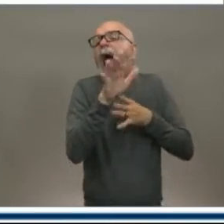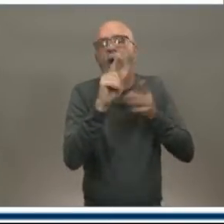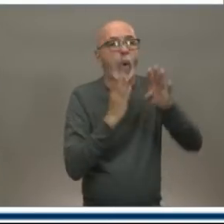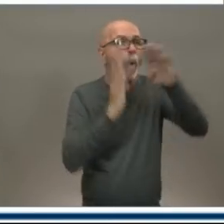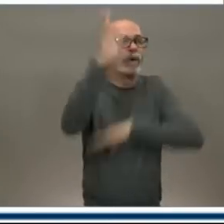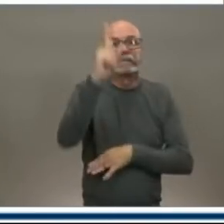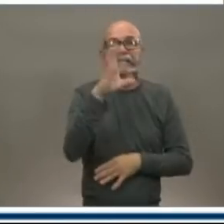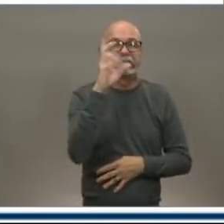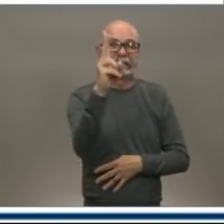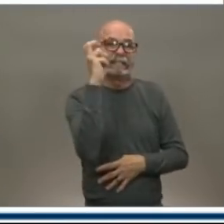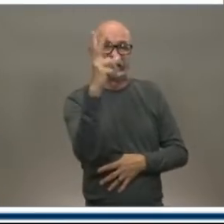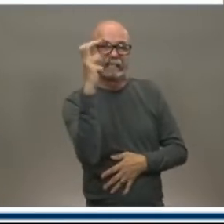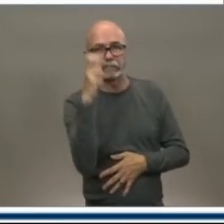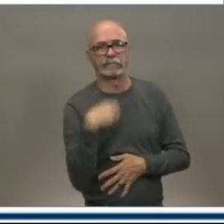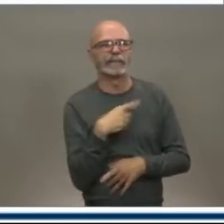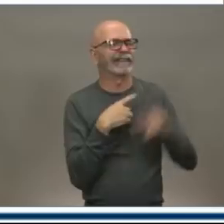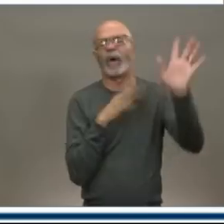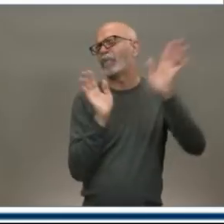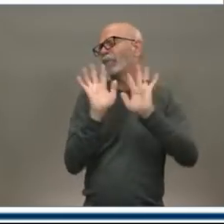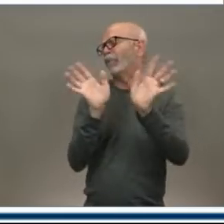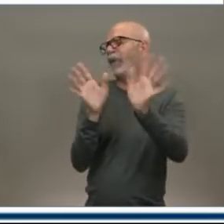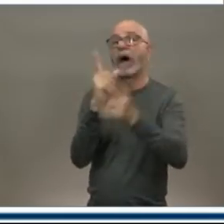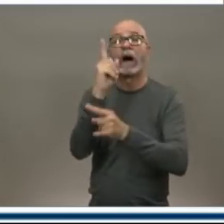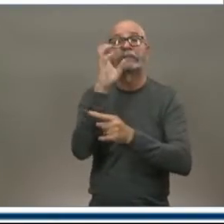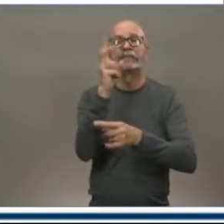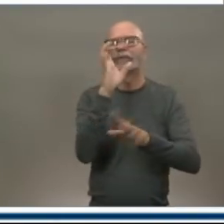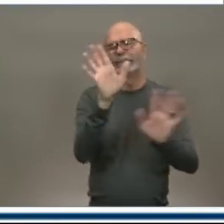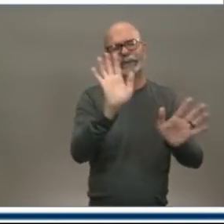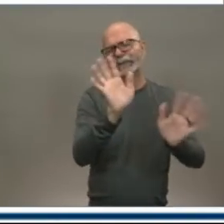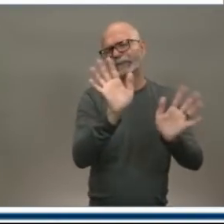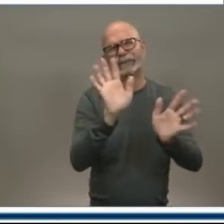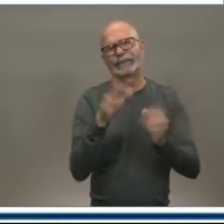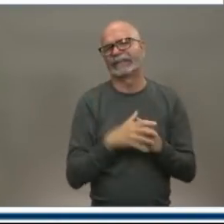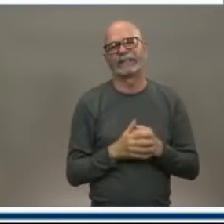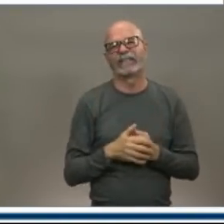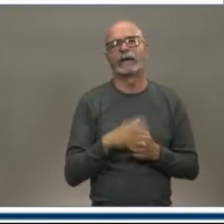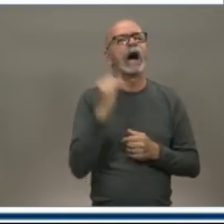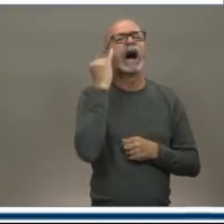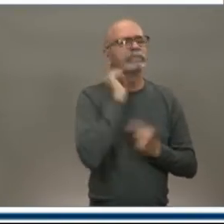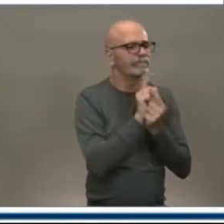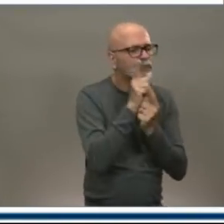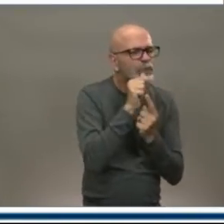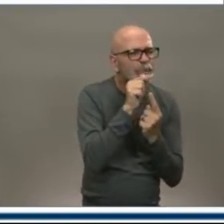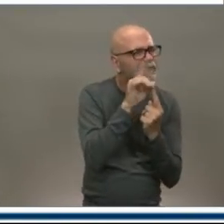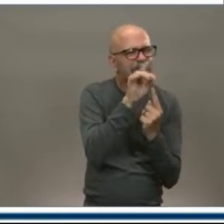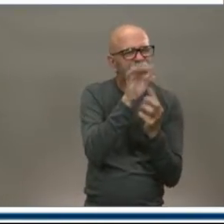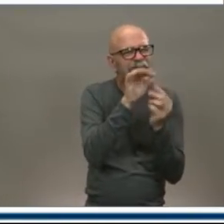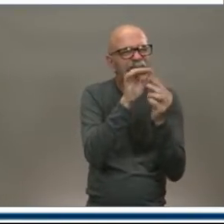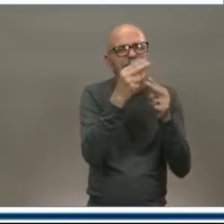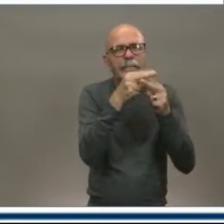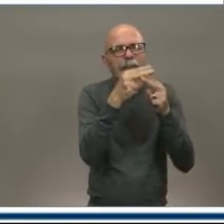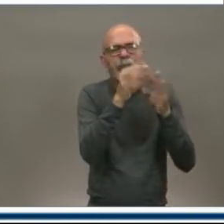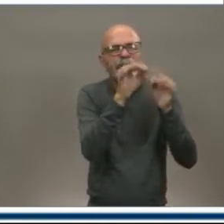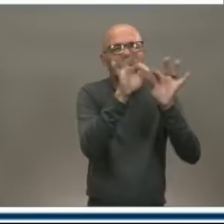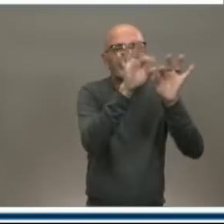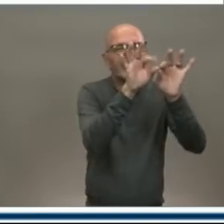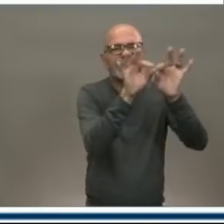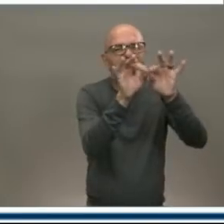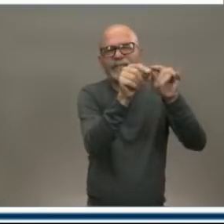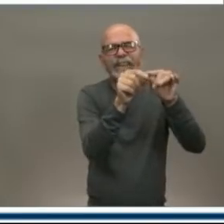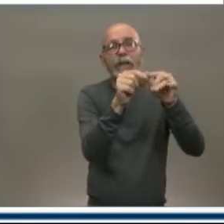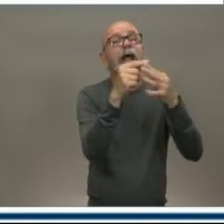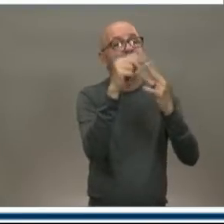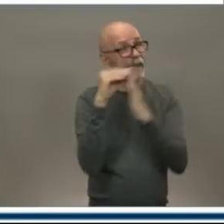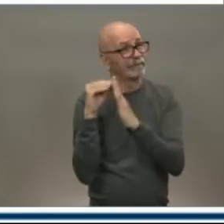But as we work and as you interview everybody and find out, who was there, there's some people who initially were on the list who